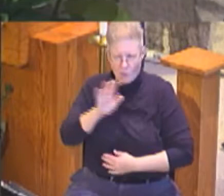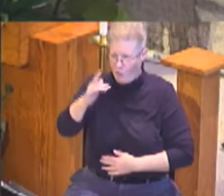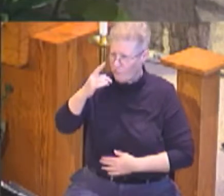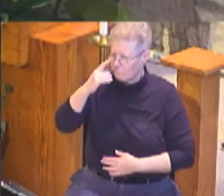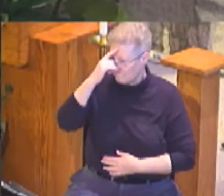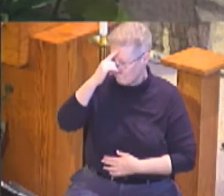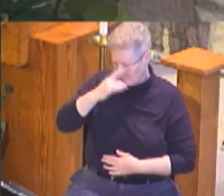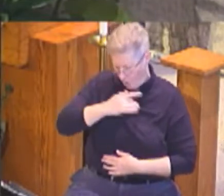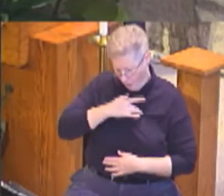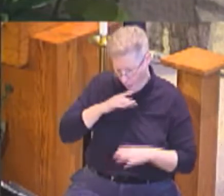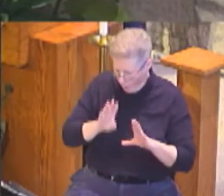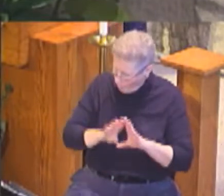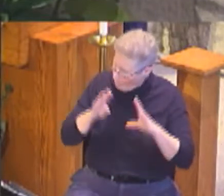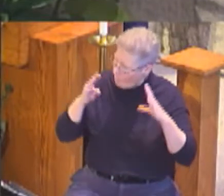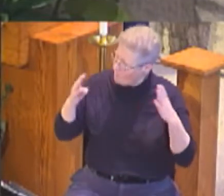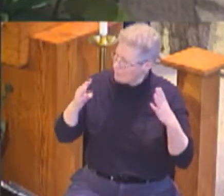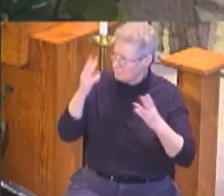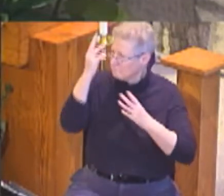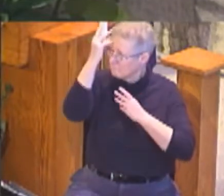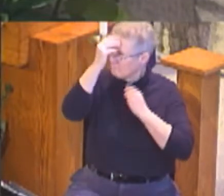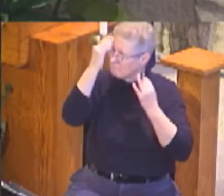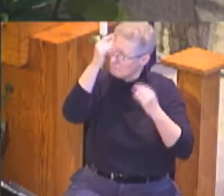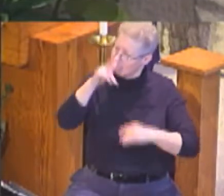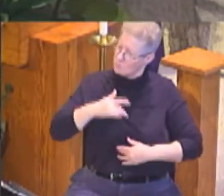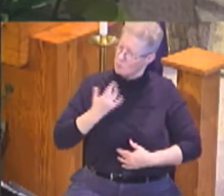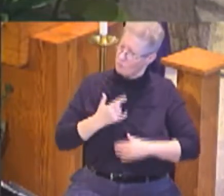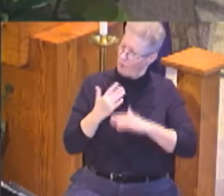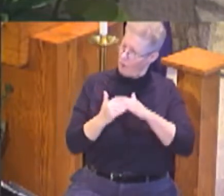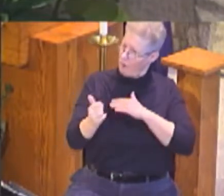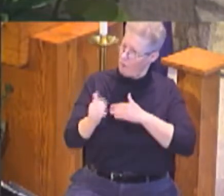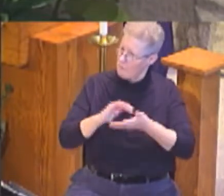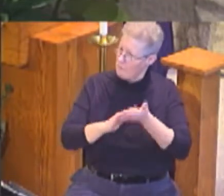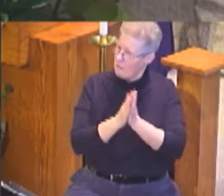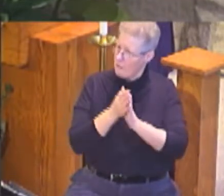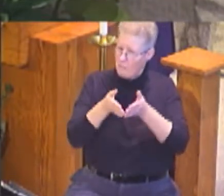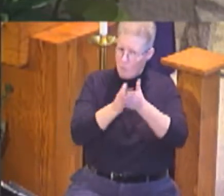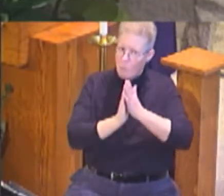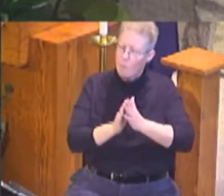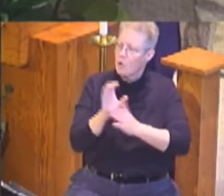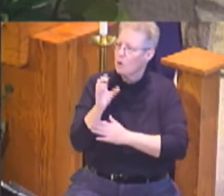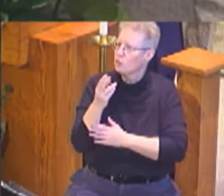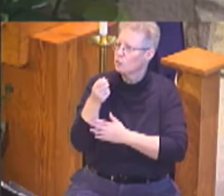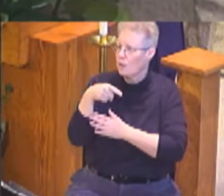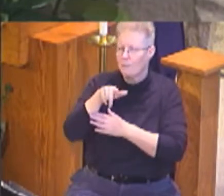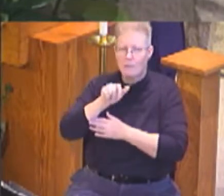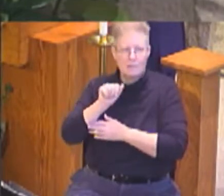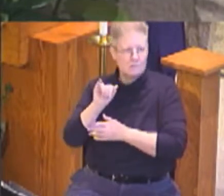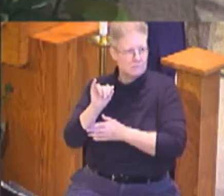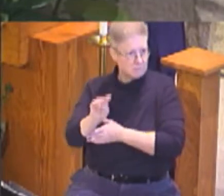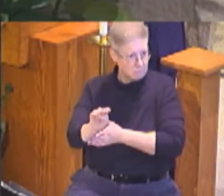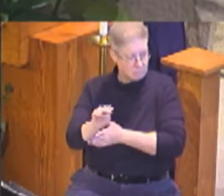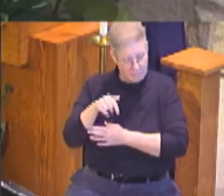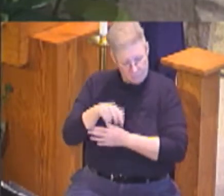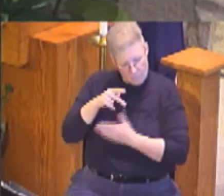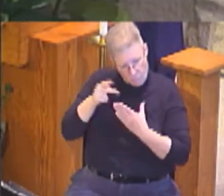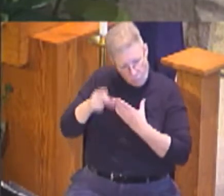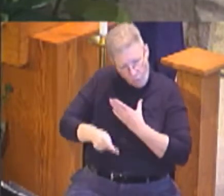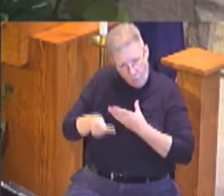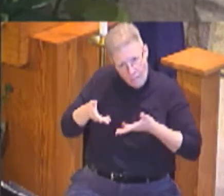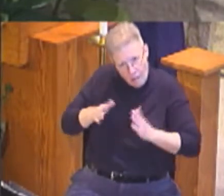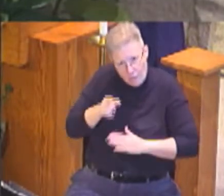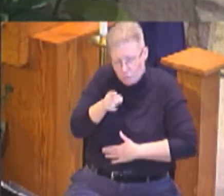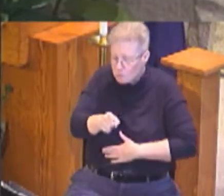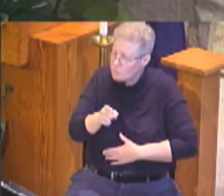whether they are called to become a prayer chaplain. The prayer chaplain program offers an opportunity to learn more about Unity's